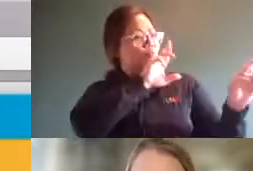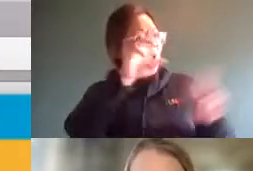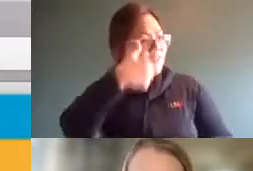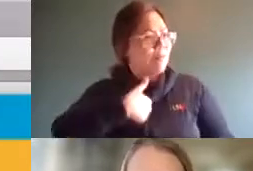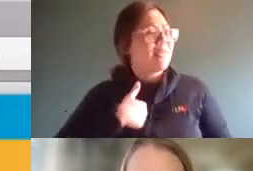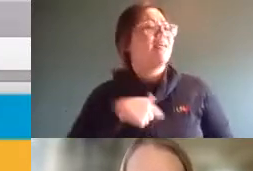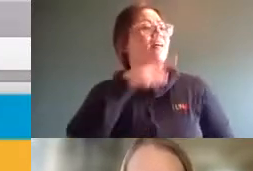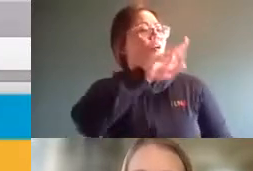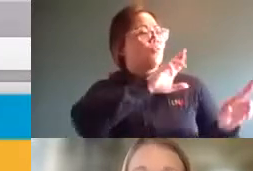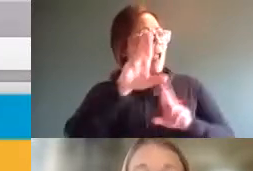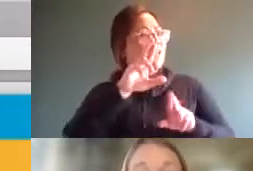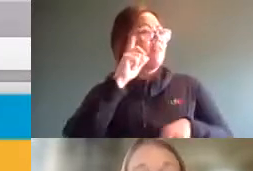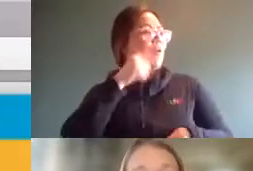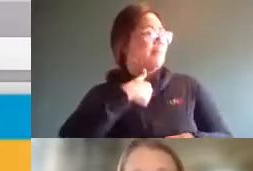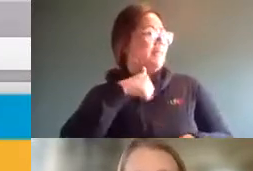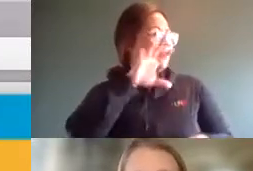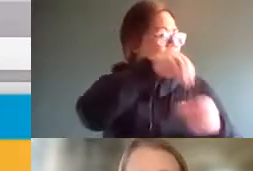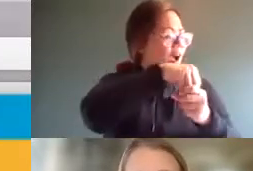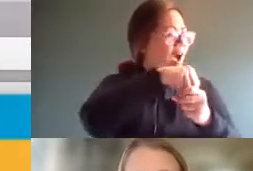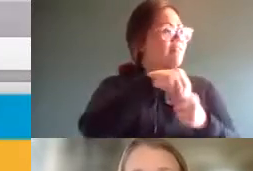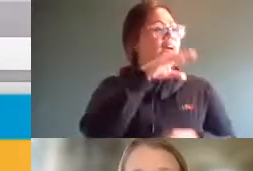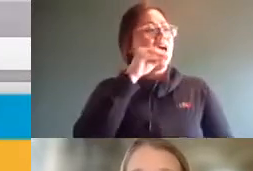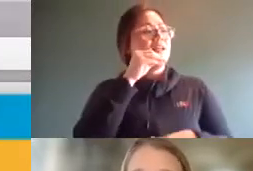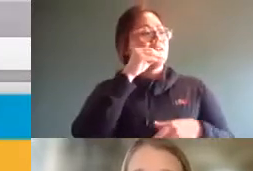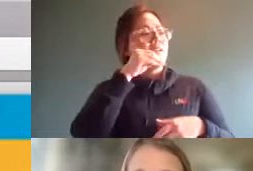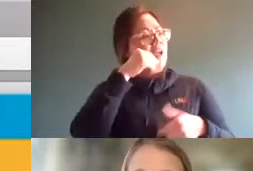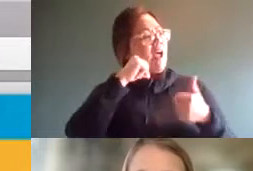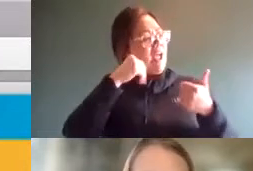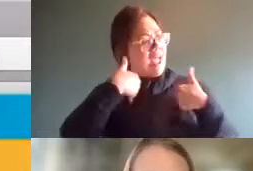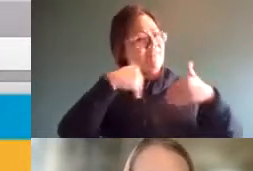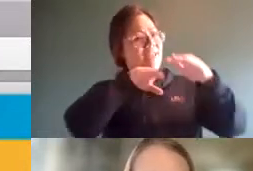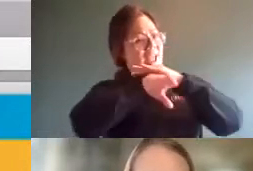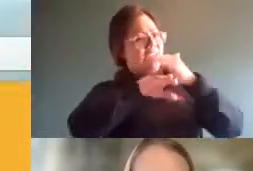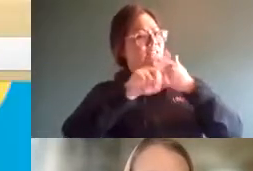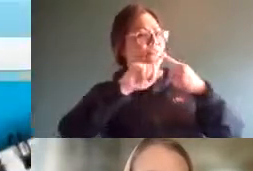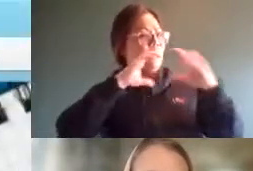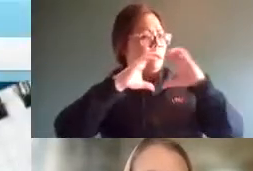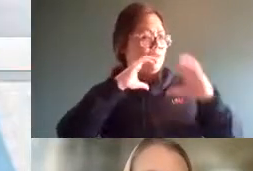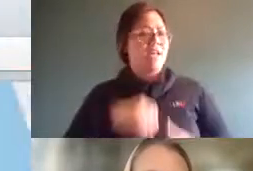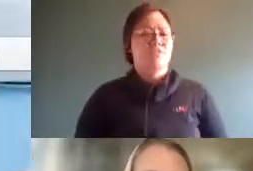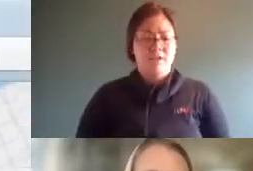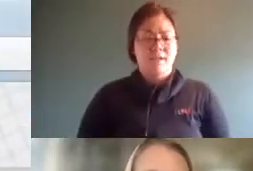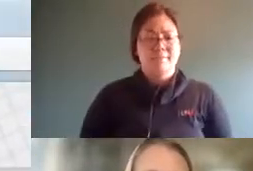talk to them, and that you want to make sure that communication is clear.